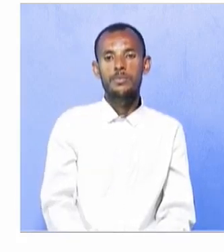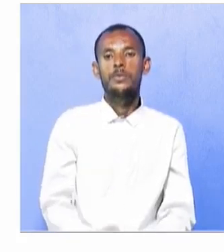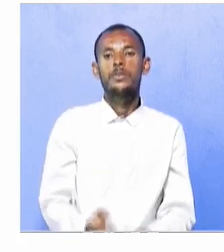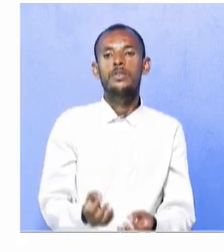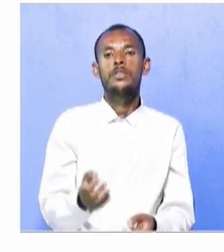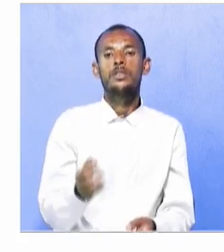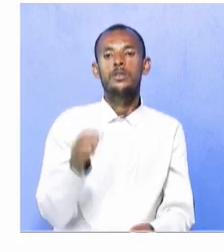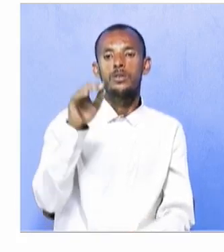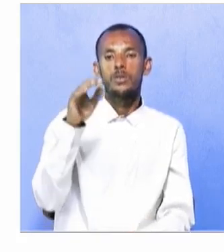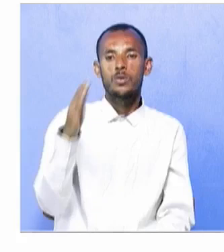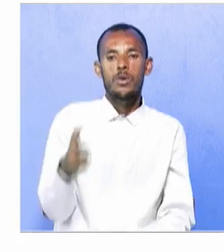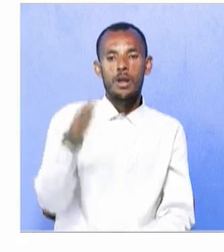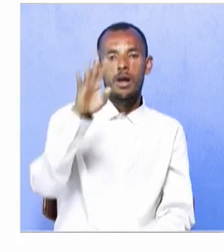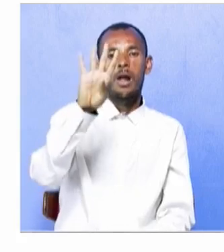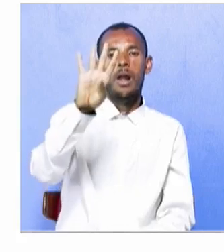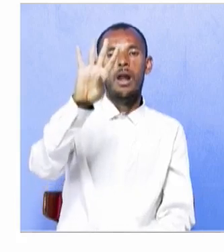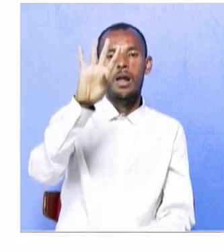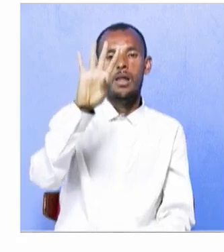quadrilateral